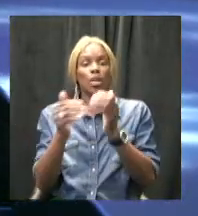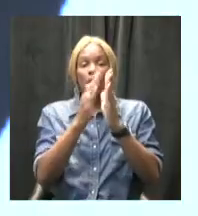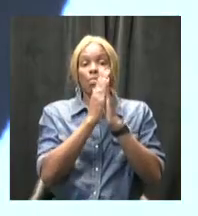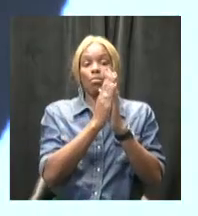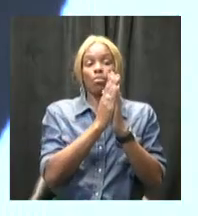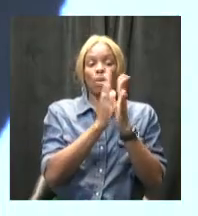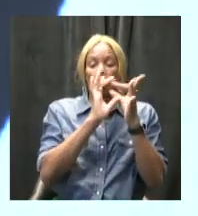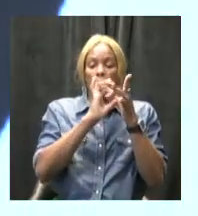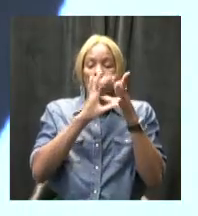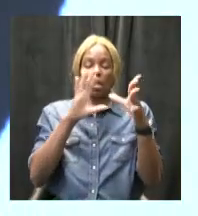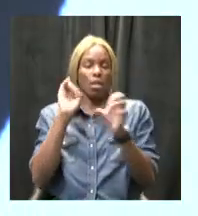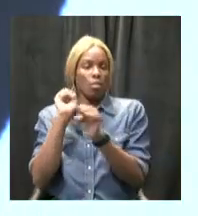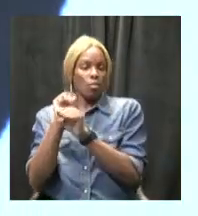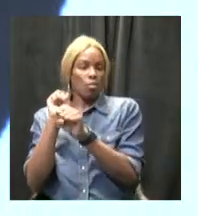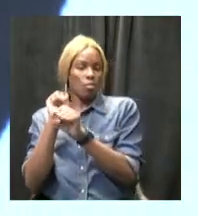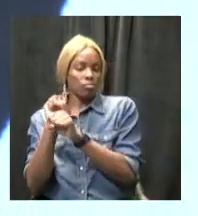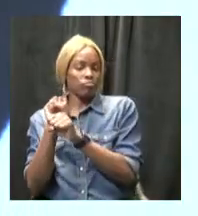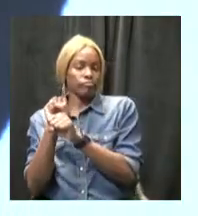dead.